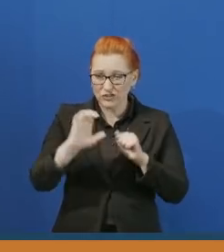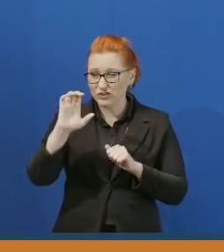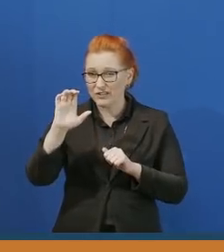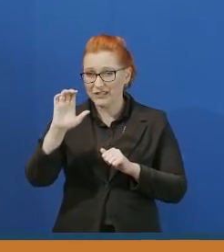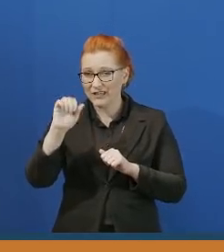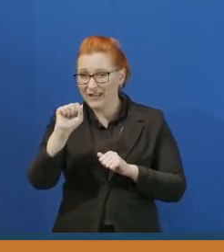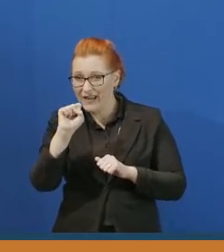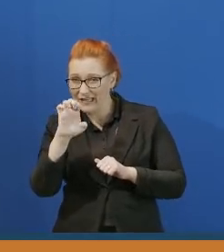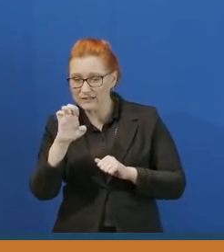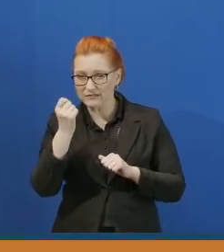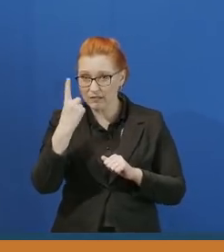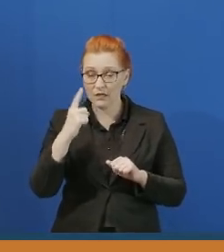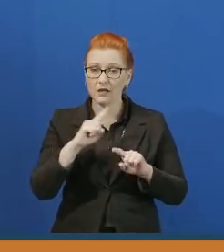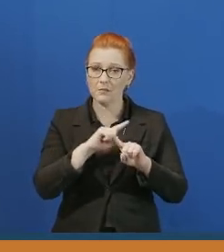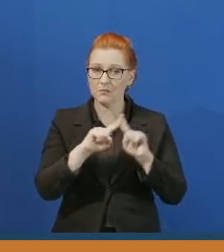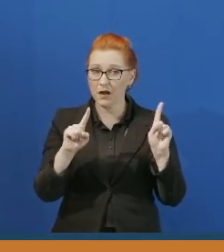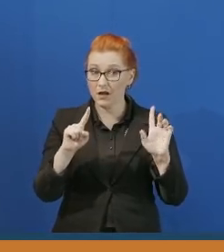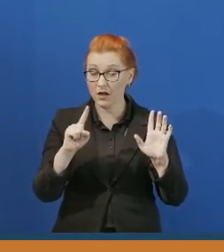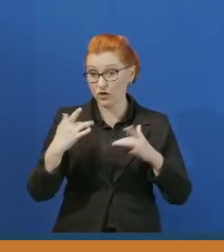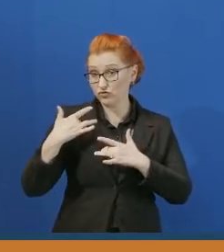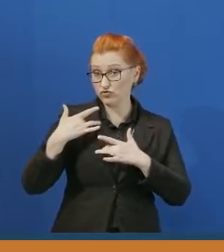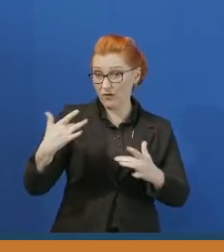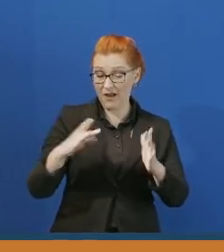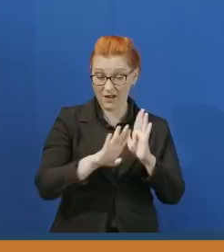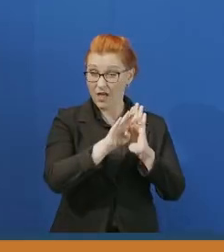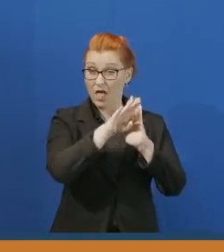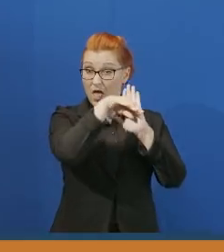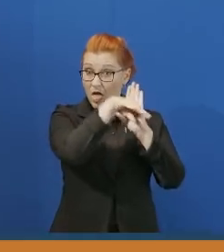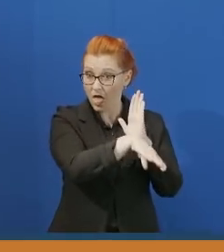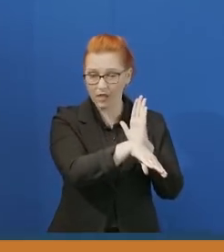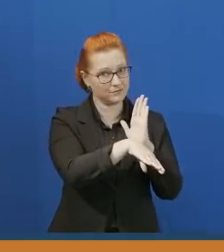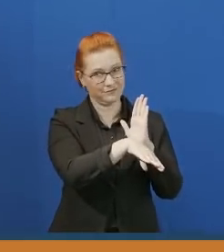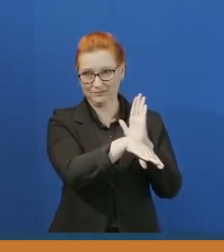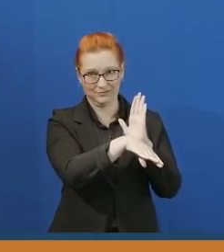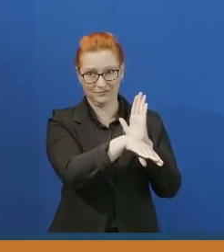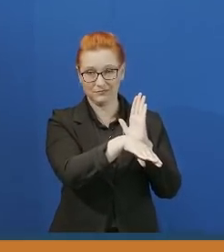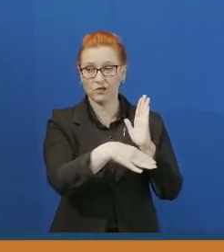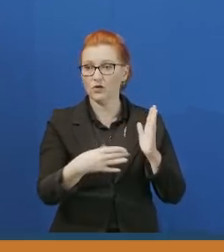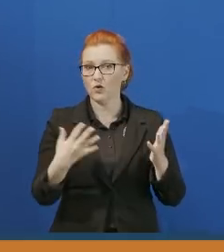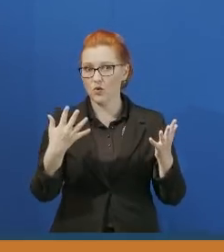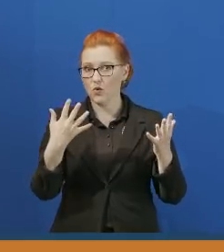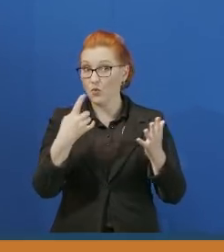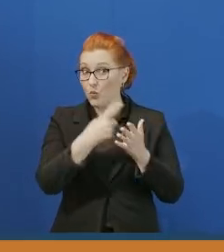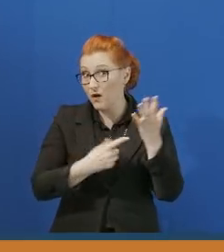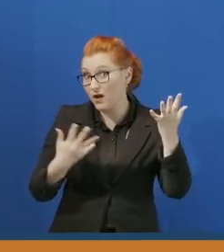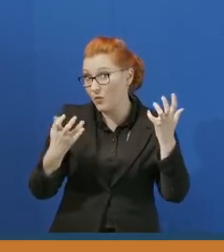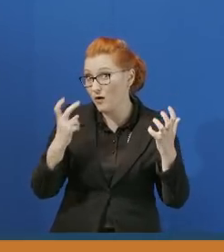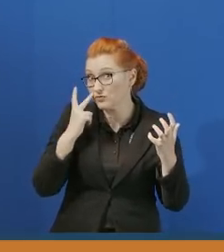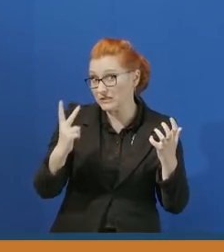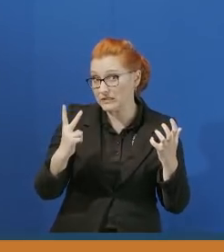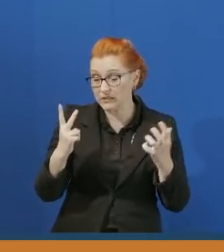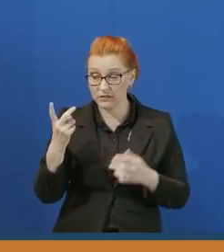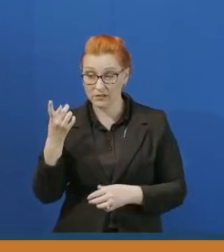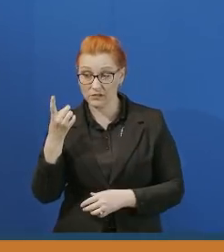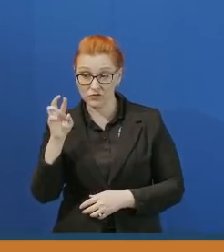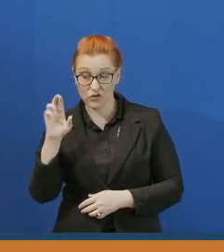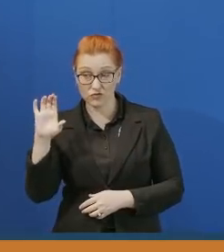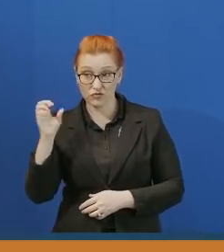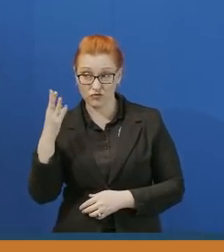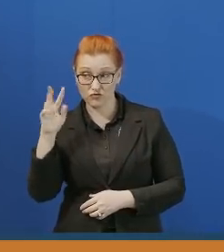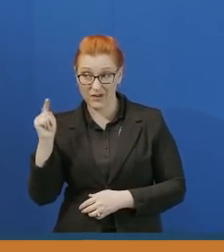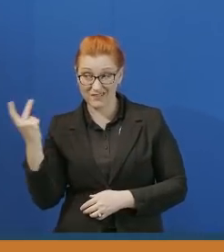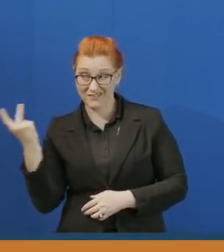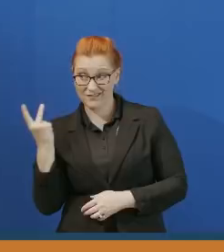is not a trend. And what I'm looking for, what Dr. Christ is looking for, are trends.